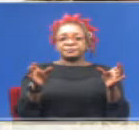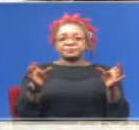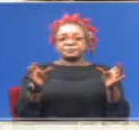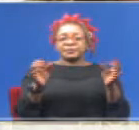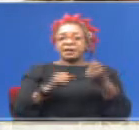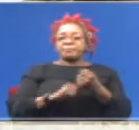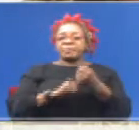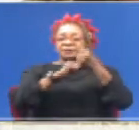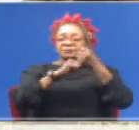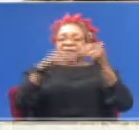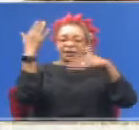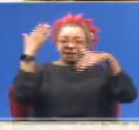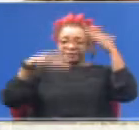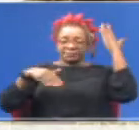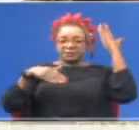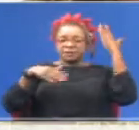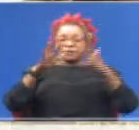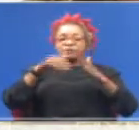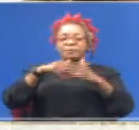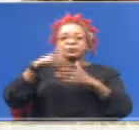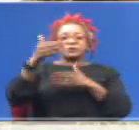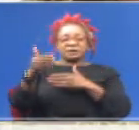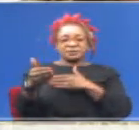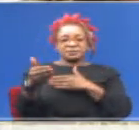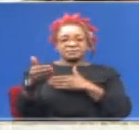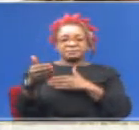experts from outside